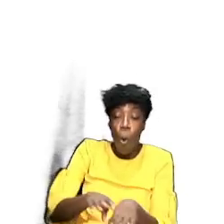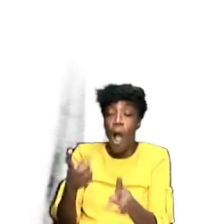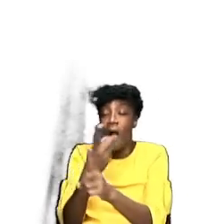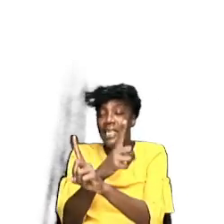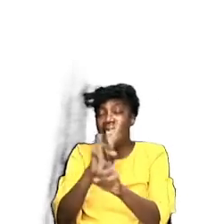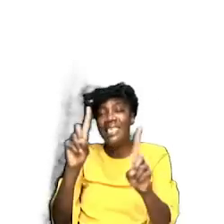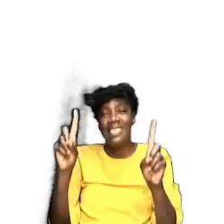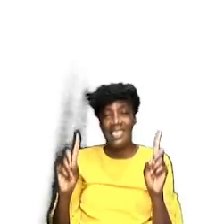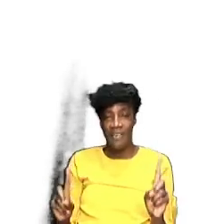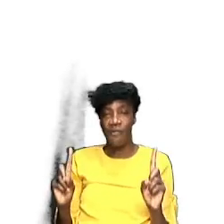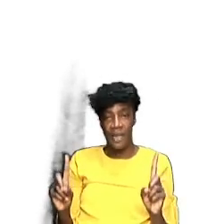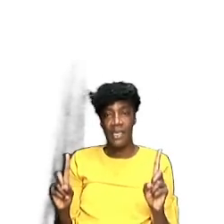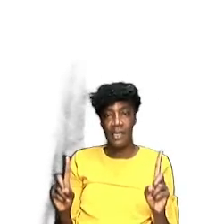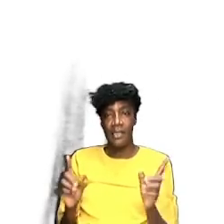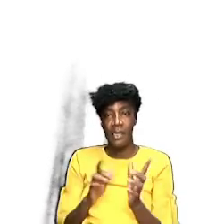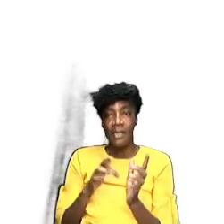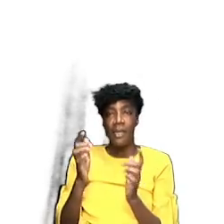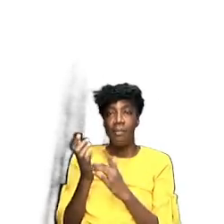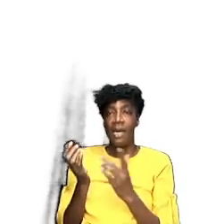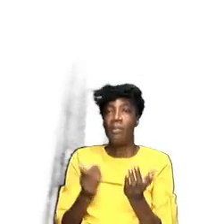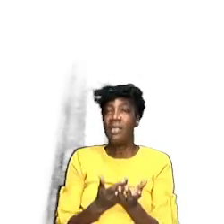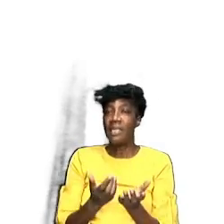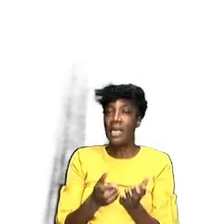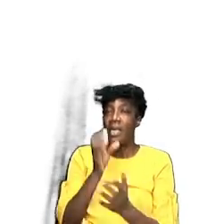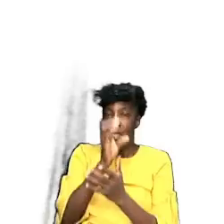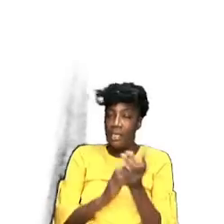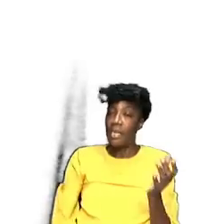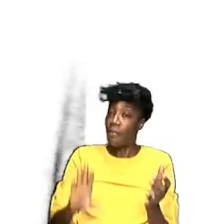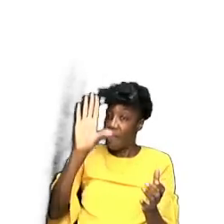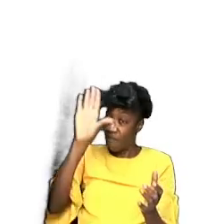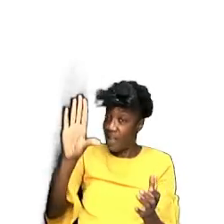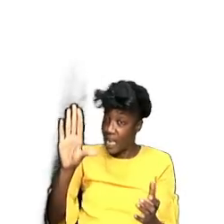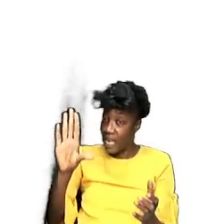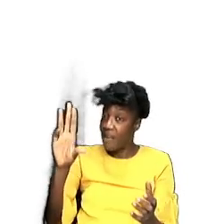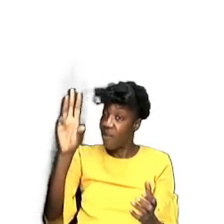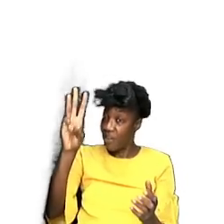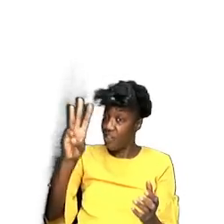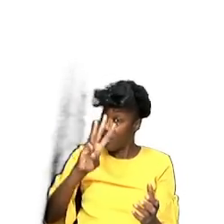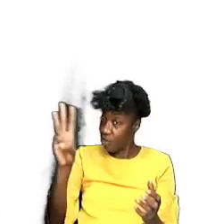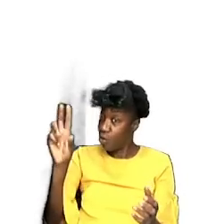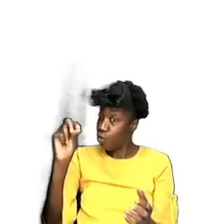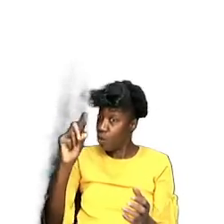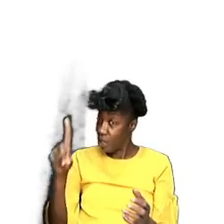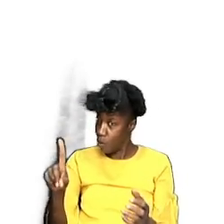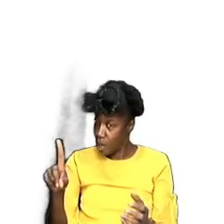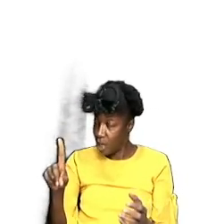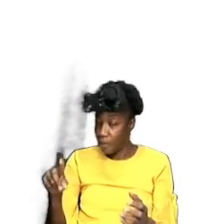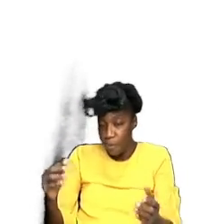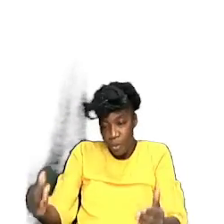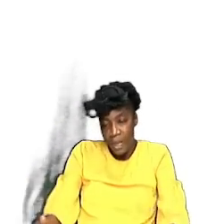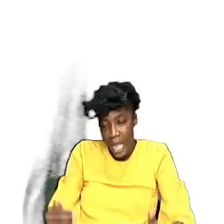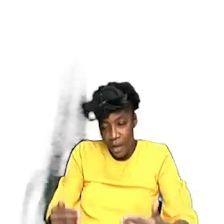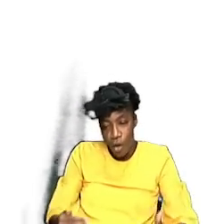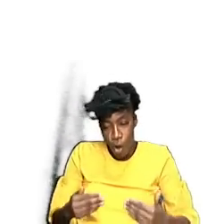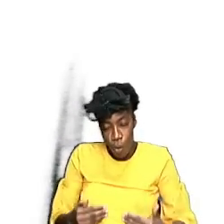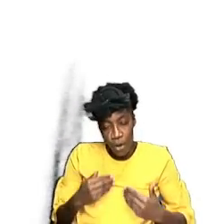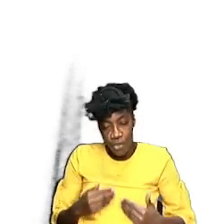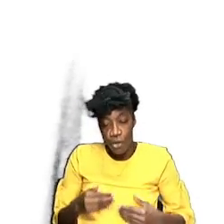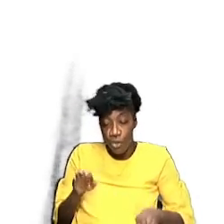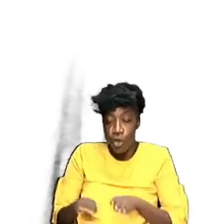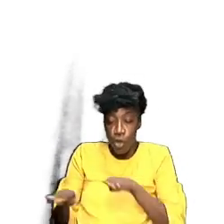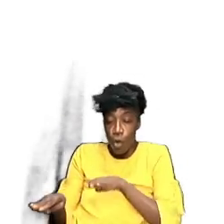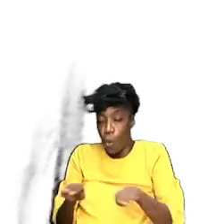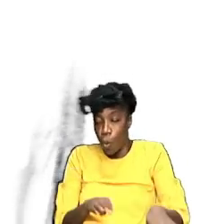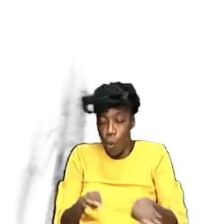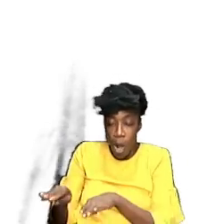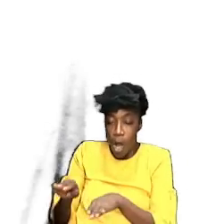Amen. The Bible says in Ephesians chapter 5, verse 6 to 21, it encourages us, amen, to walk as children